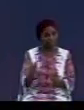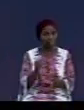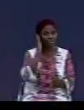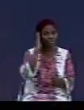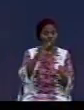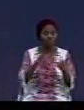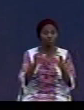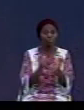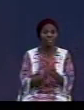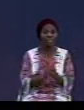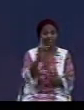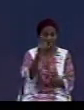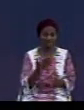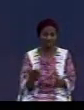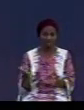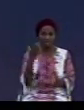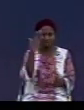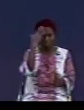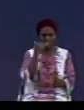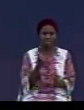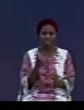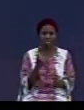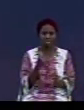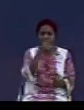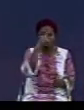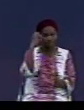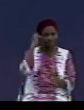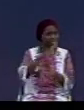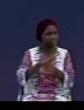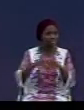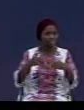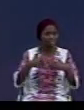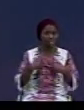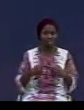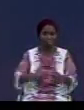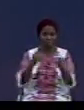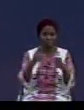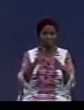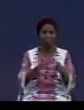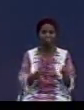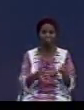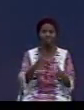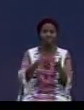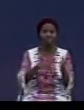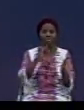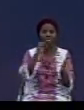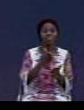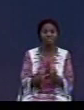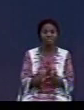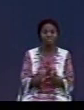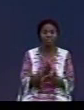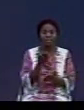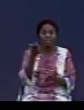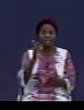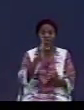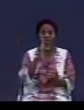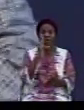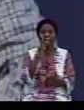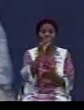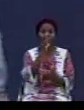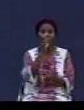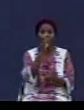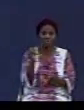thing. Why? He doesn't have the power to do what's right. There are mothers, they know the right